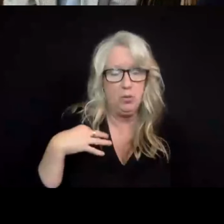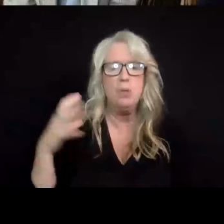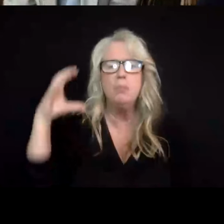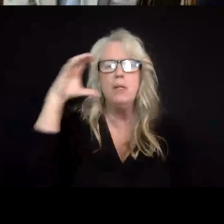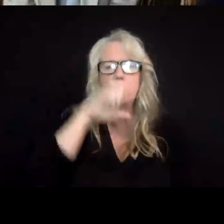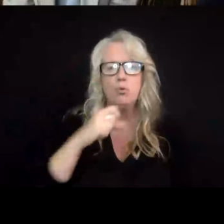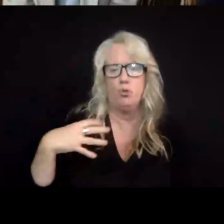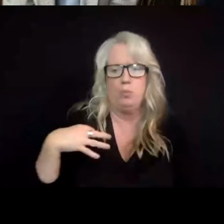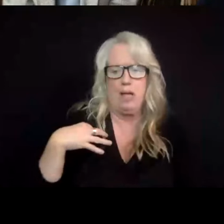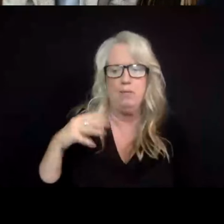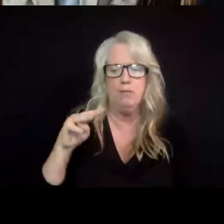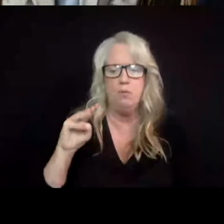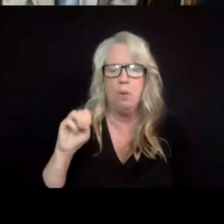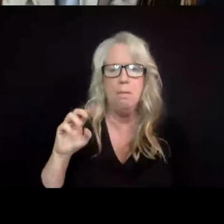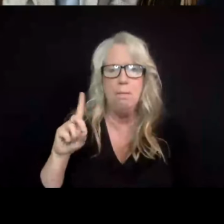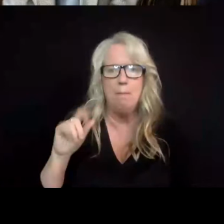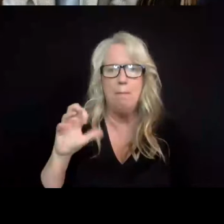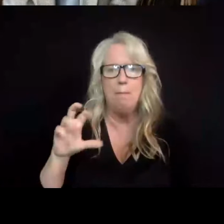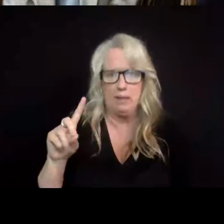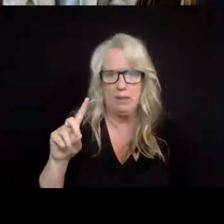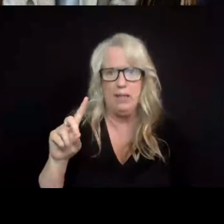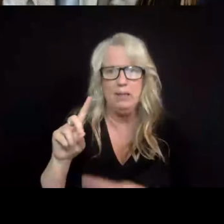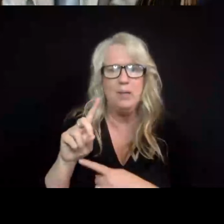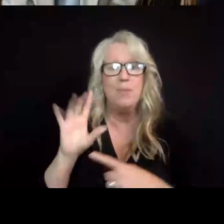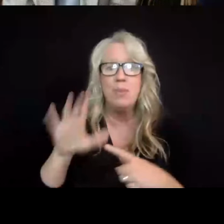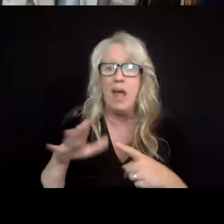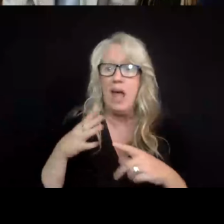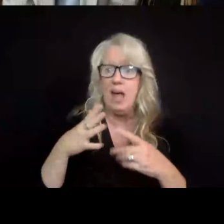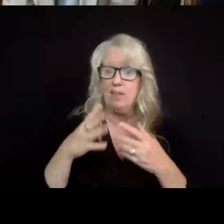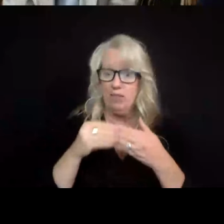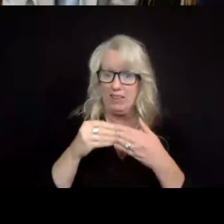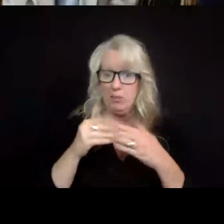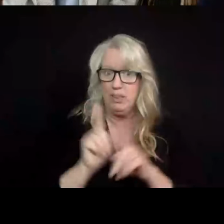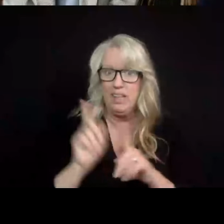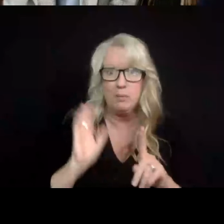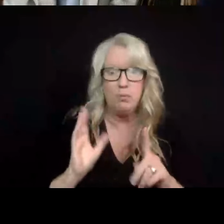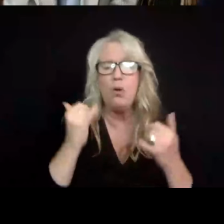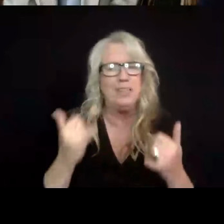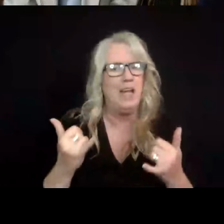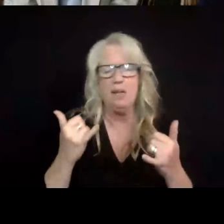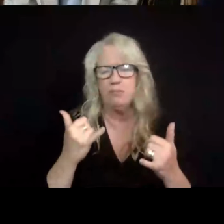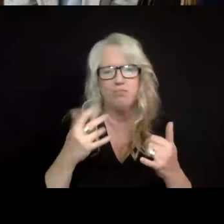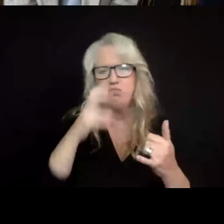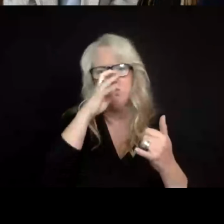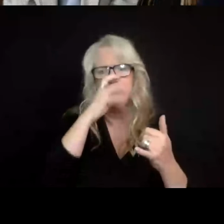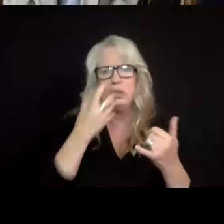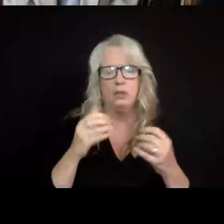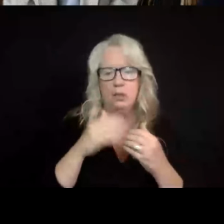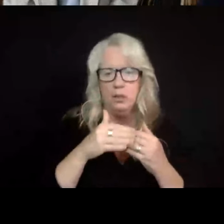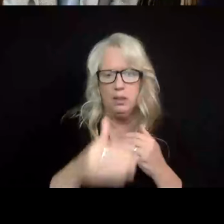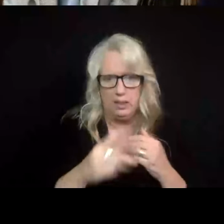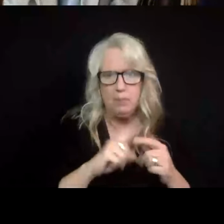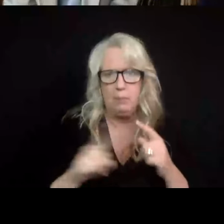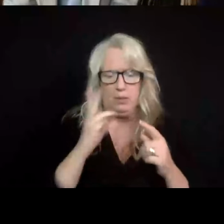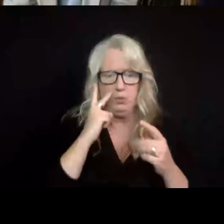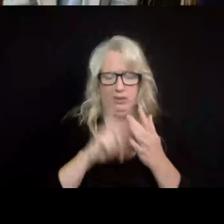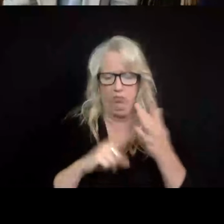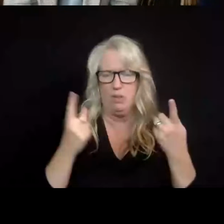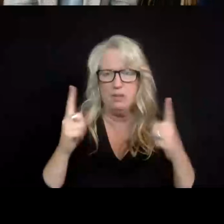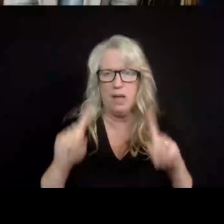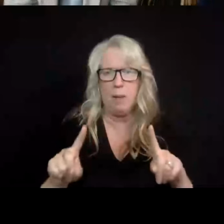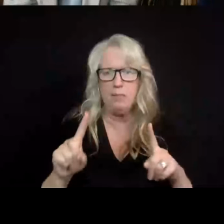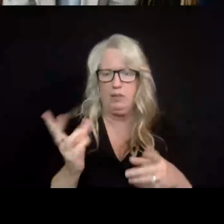for Medicaid, and that flexibility will be gone. So it's very important for us to pay attention to what's happening with this issue